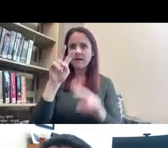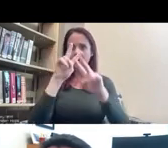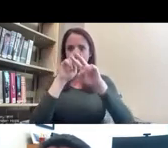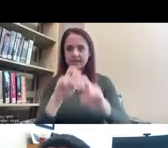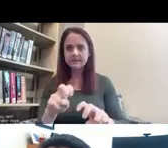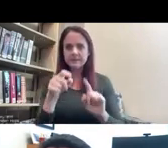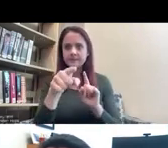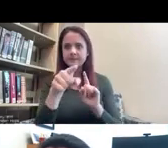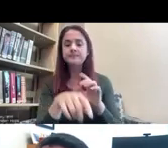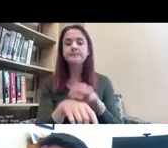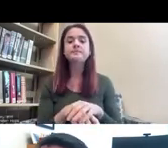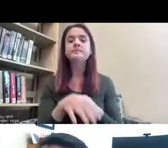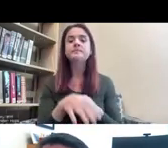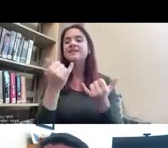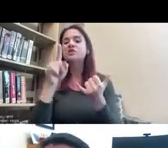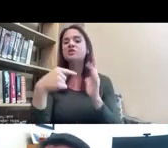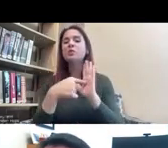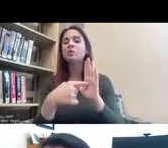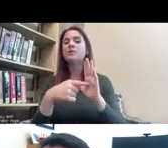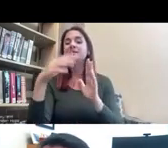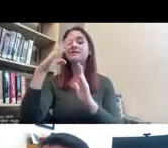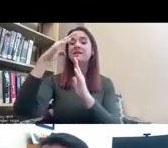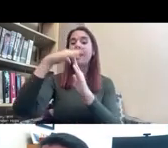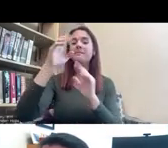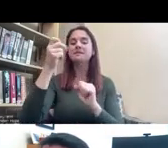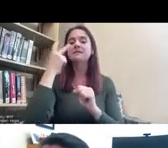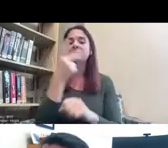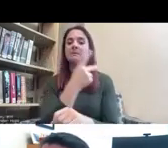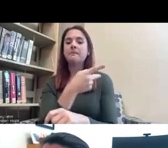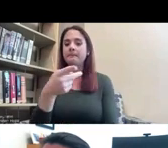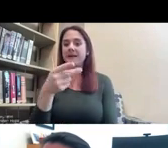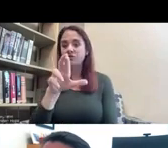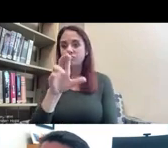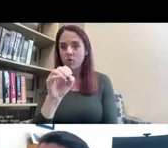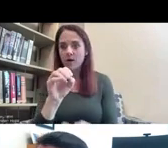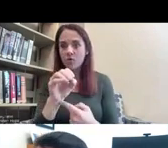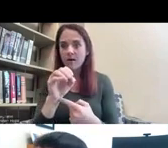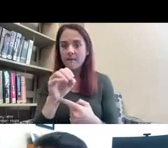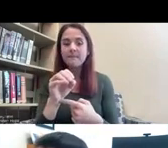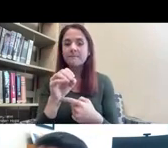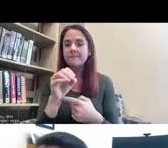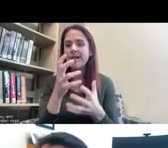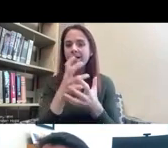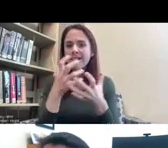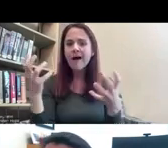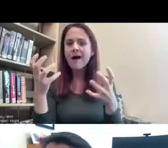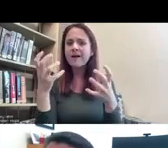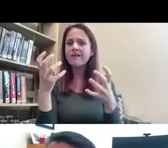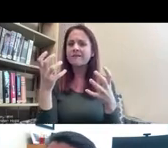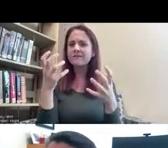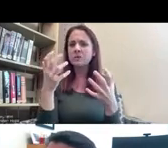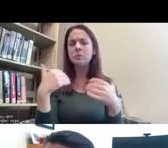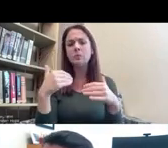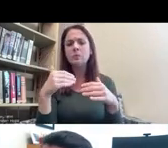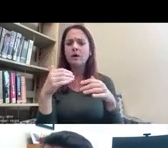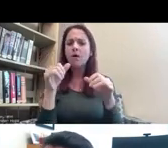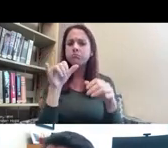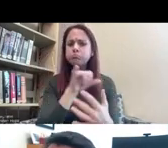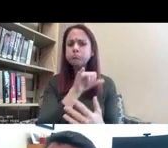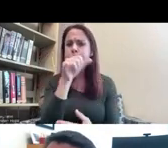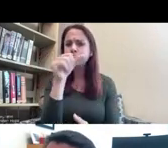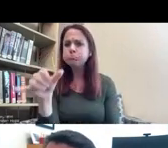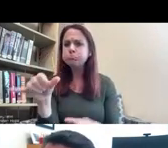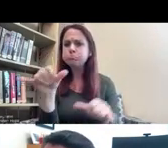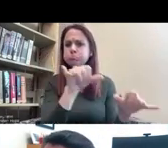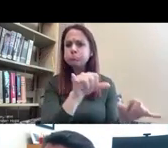you that top is a patient report outcome, showing you that there's a lot of heterogeneity. And so being able to assess